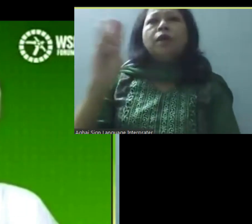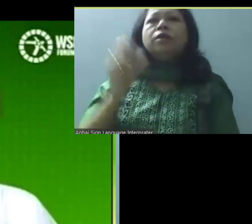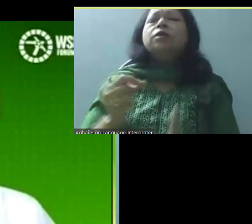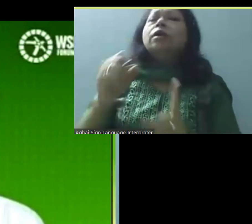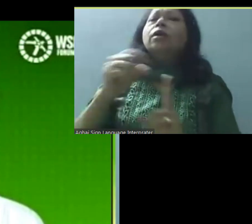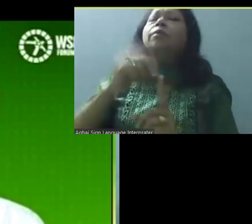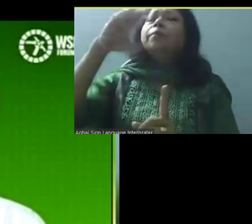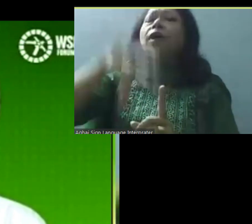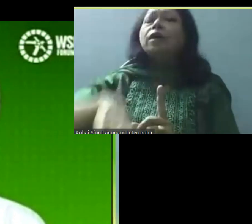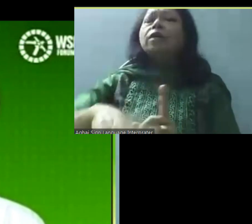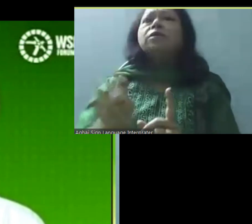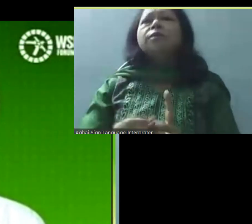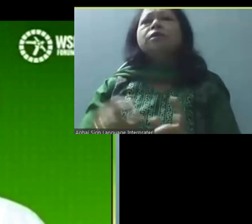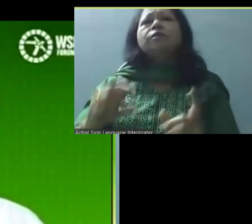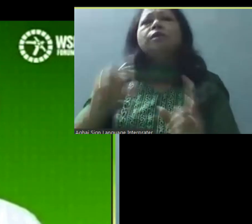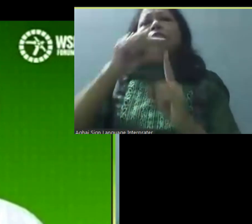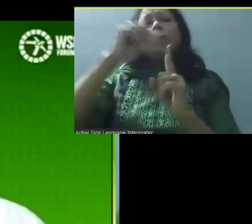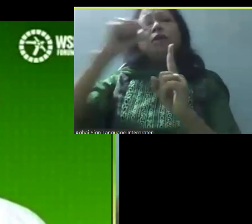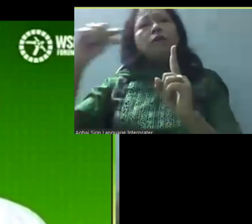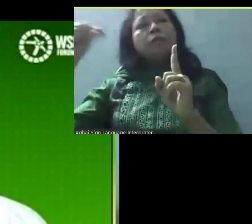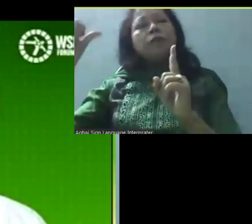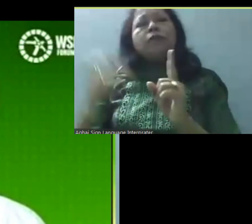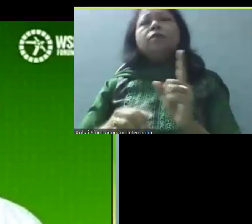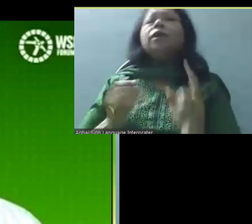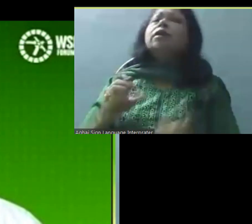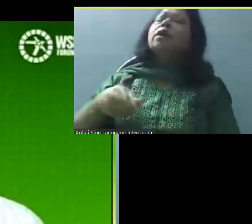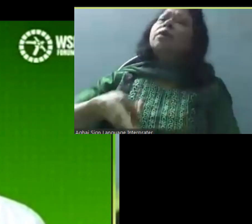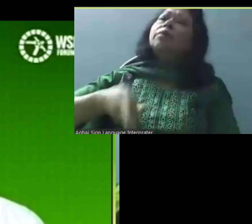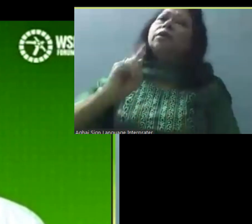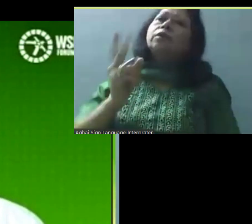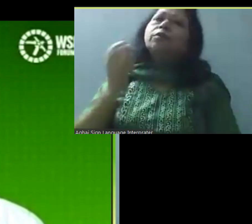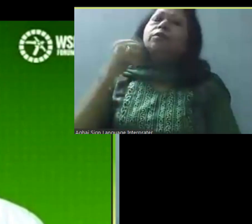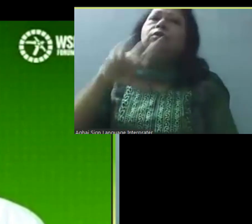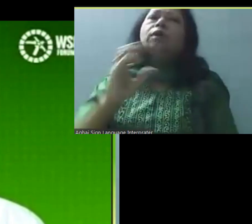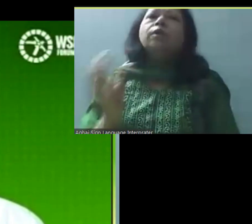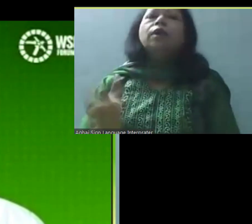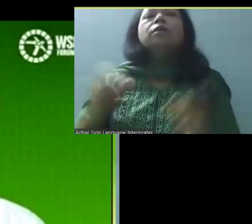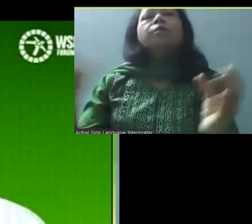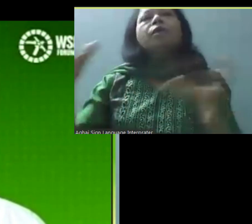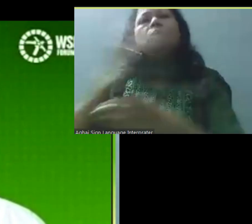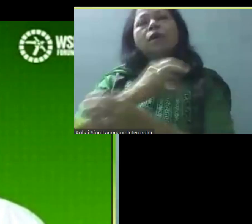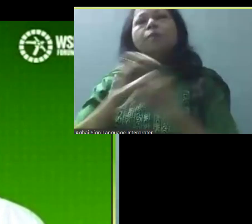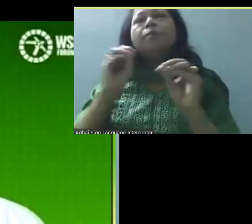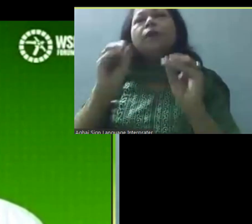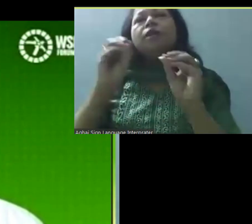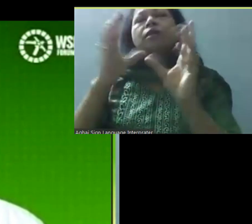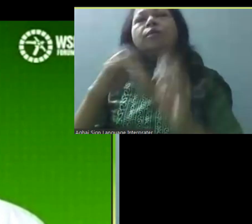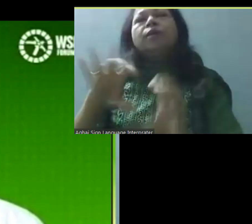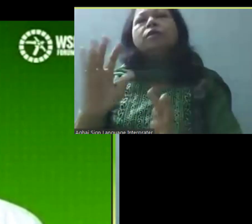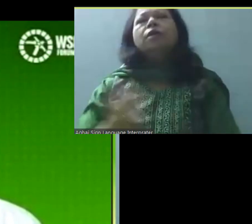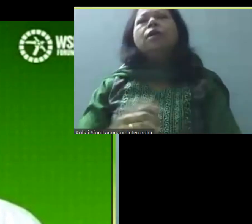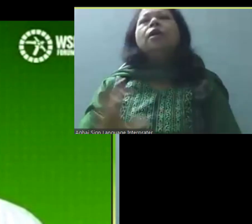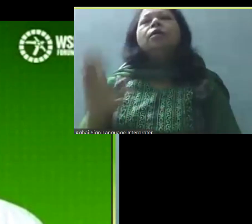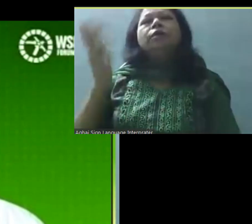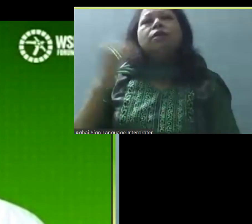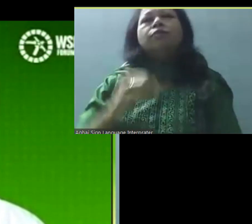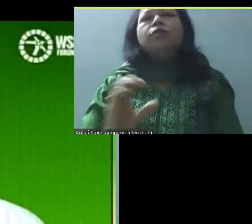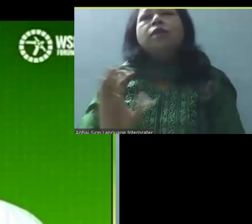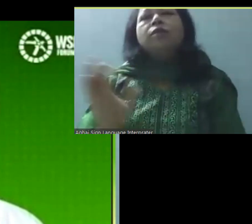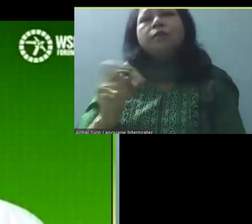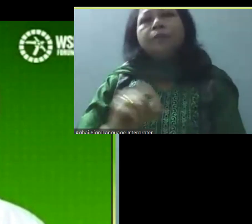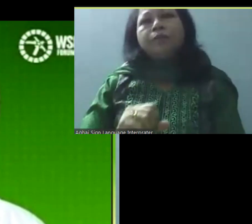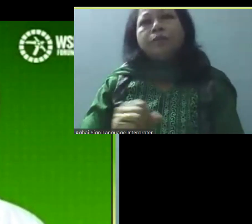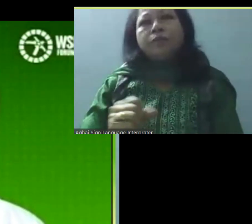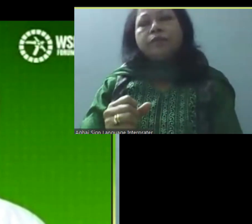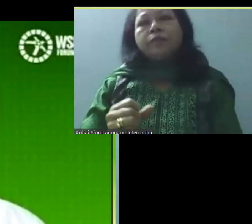So digital tech can be used, but in most countries, strategies to support people with disabilities in pandemics through digital tech